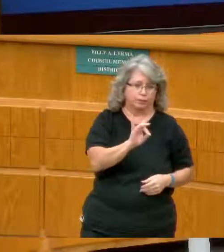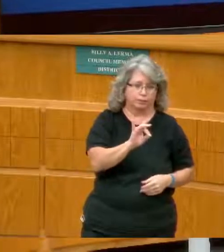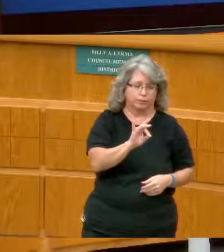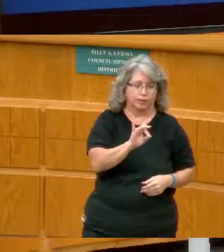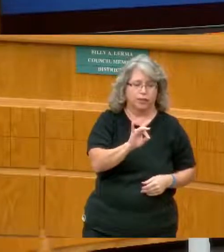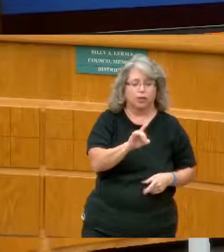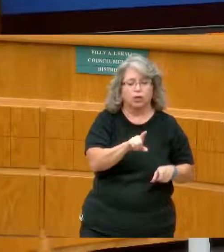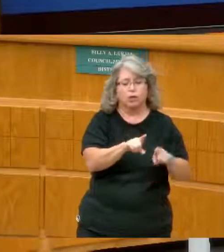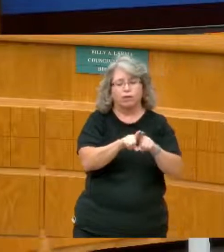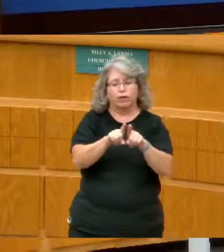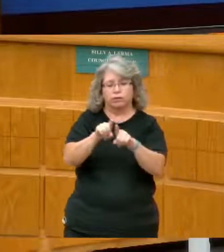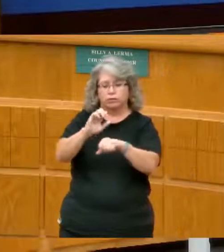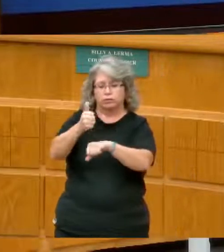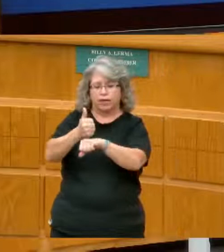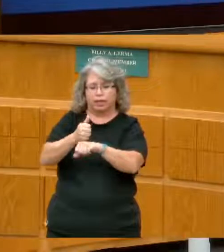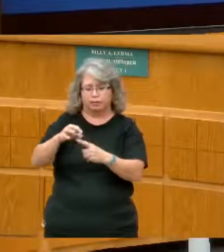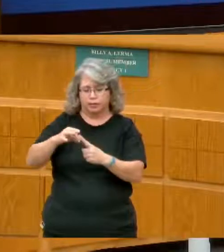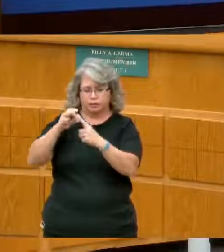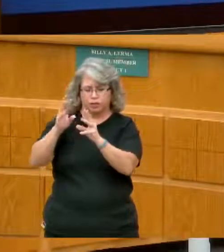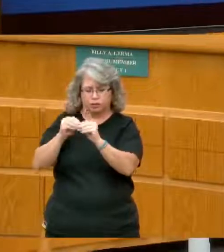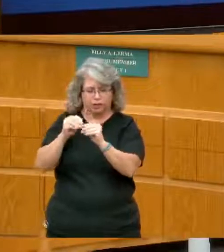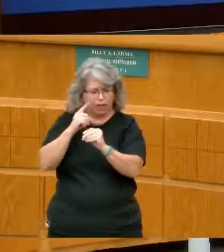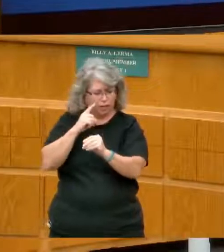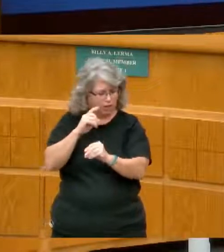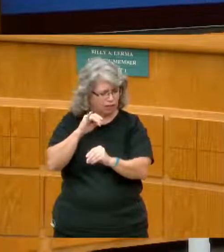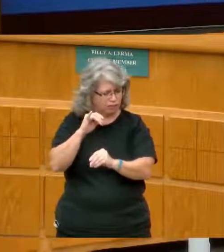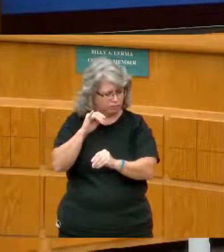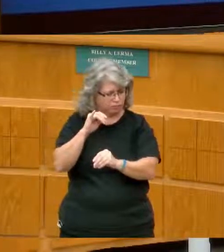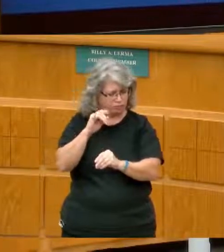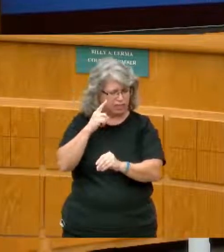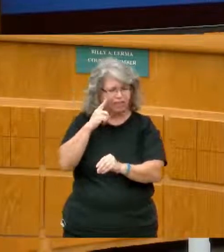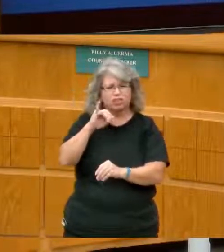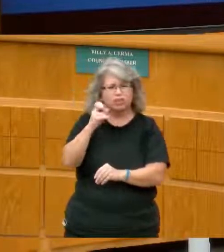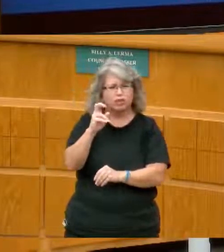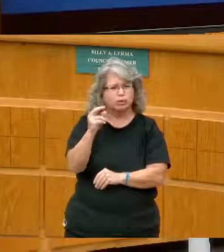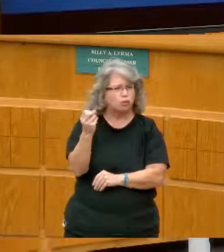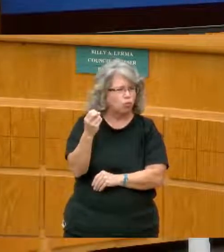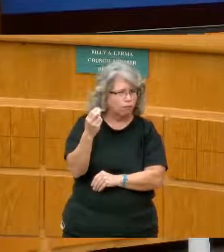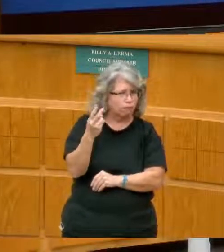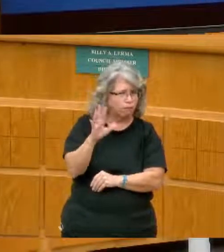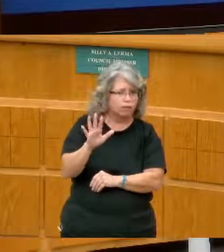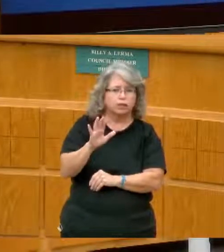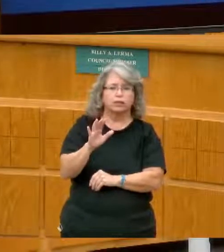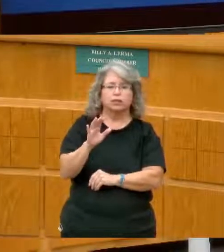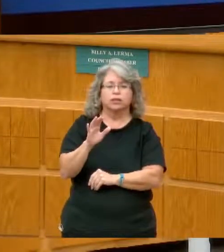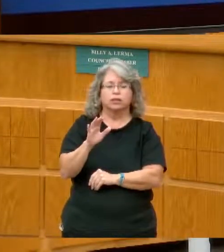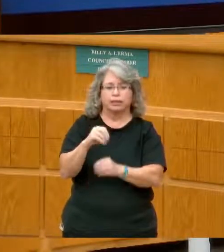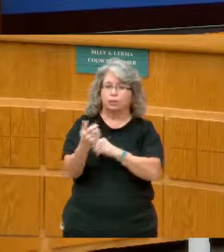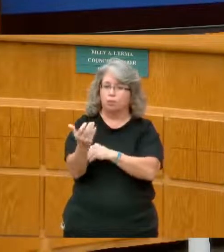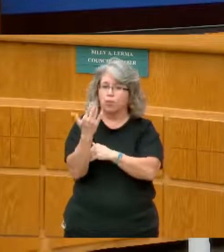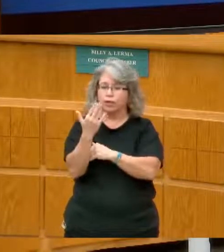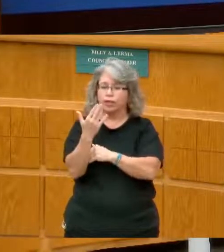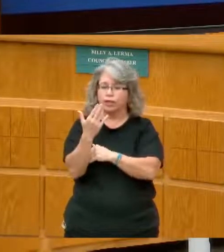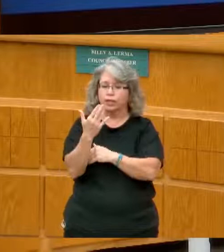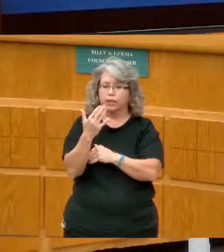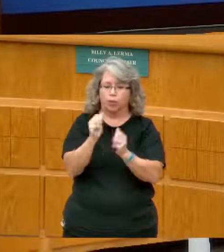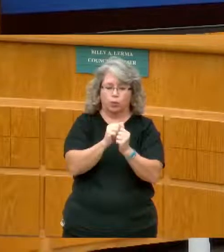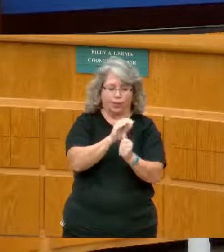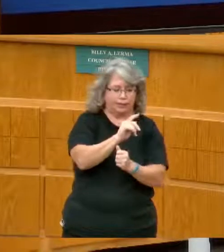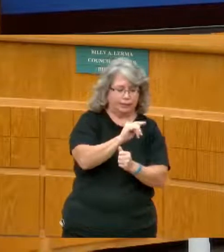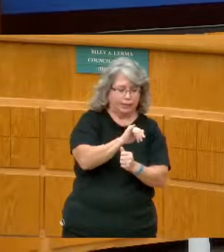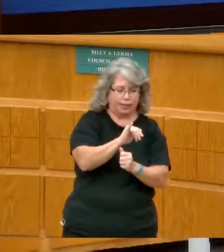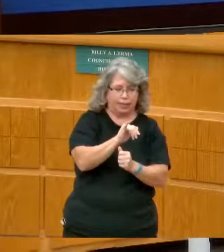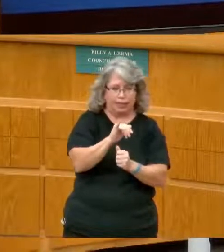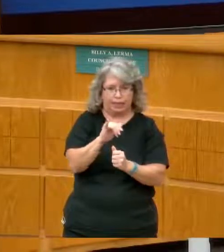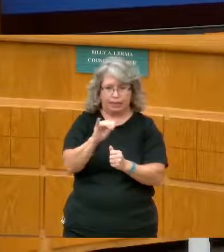aside. I think it'll be January the 12th, if I recall, in the morning, so that we can talk about the framework the city has presented